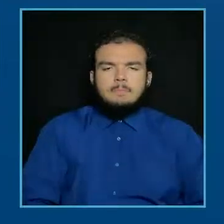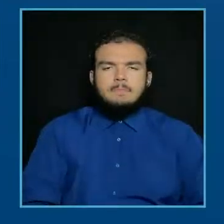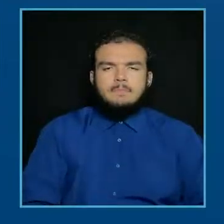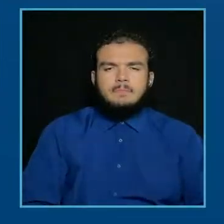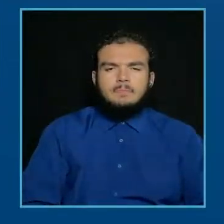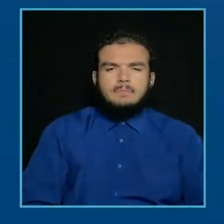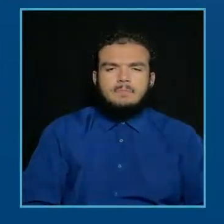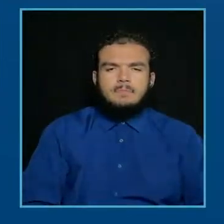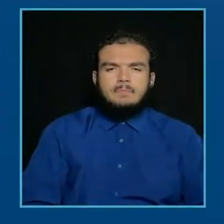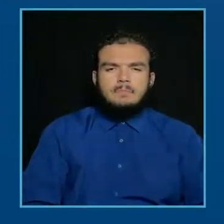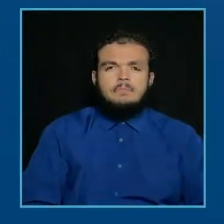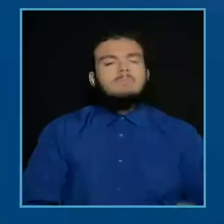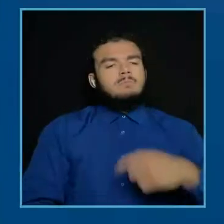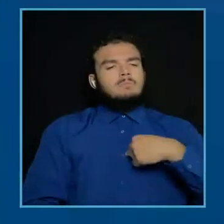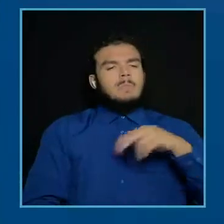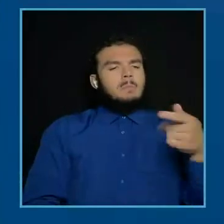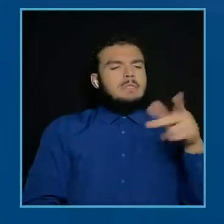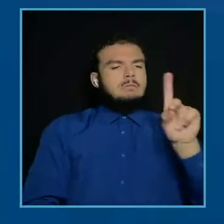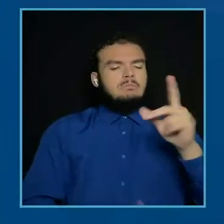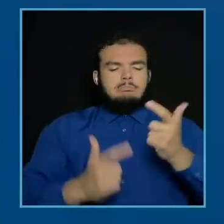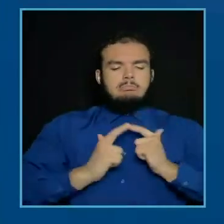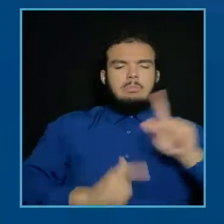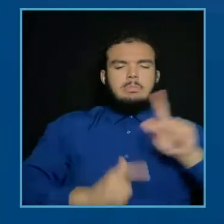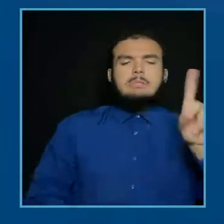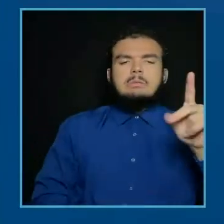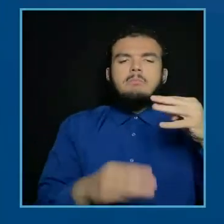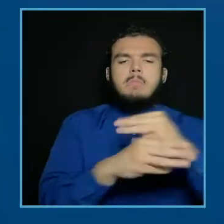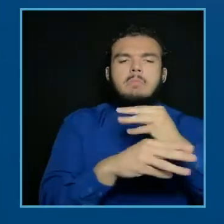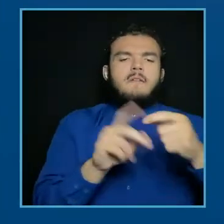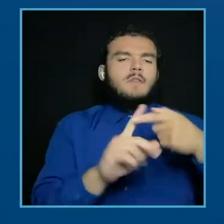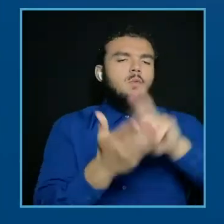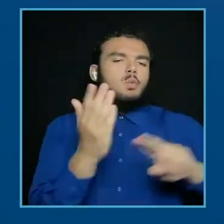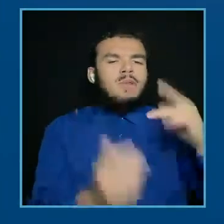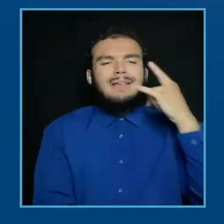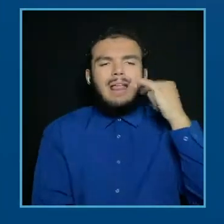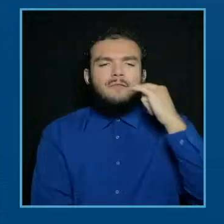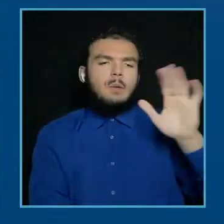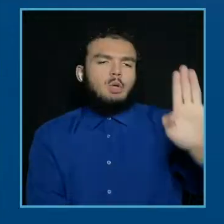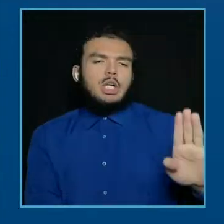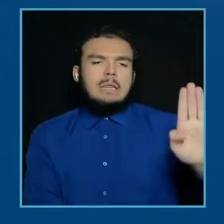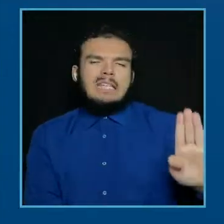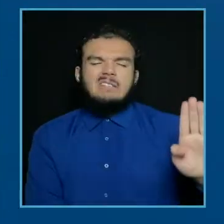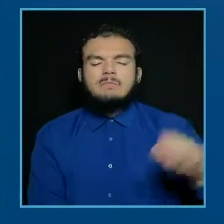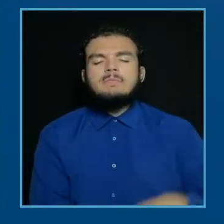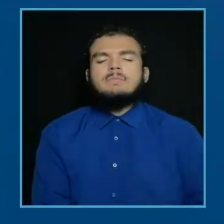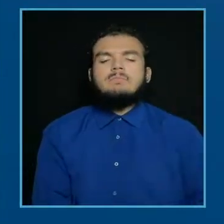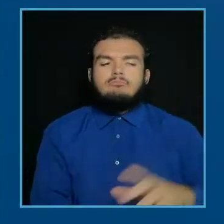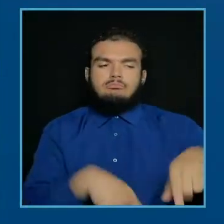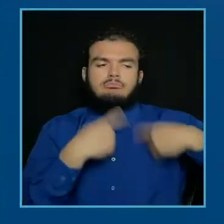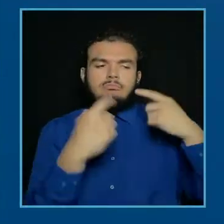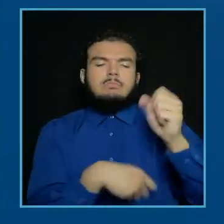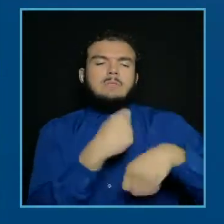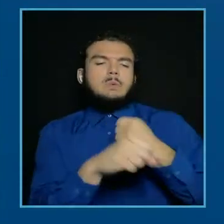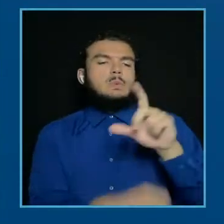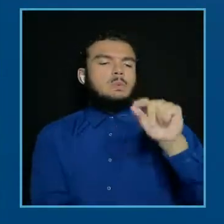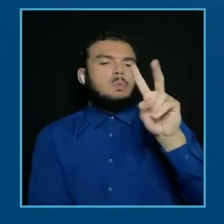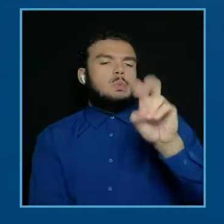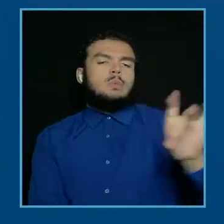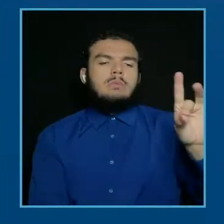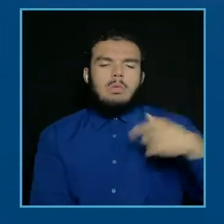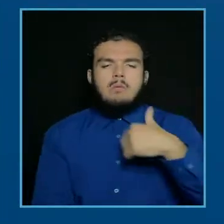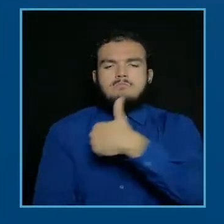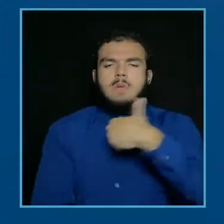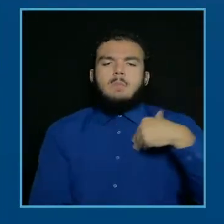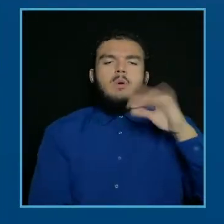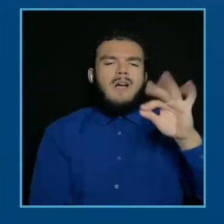I hold a PhD in mathematics from the University of California at Berkeley. Since 2008, I've been a member of the